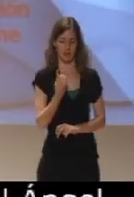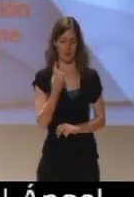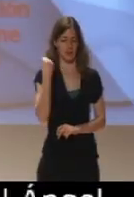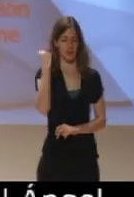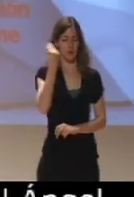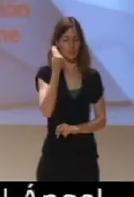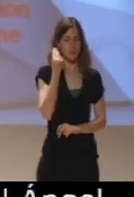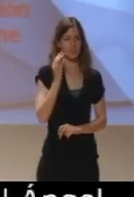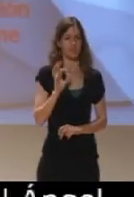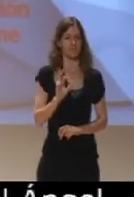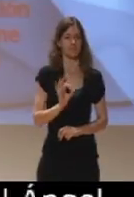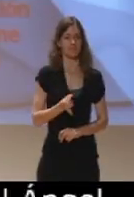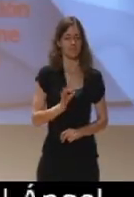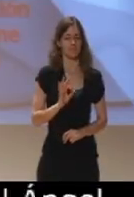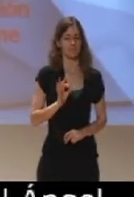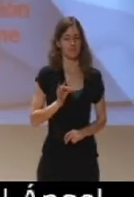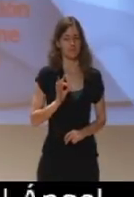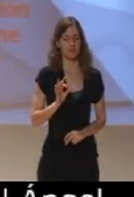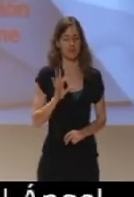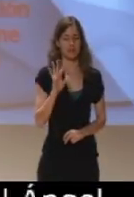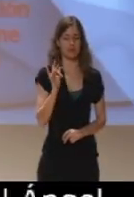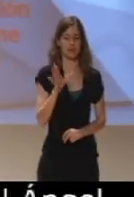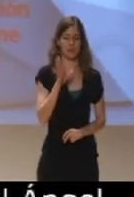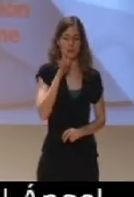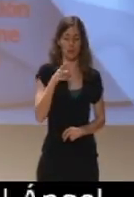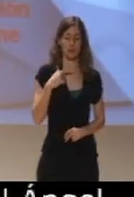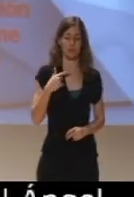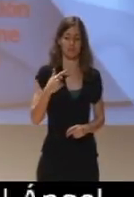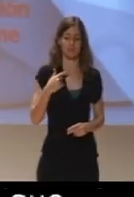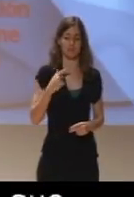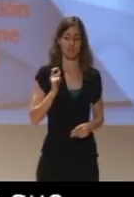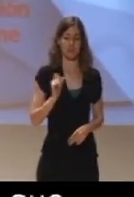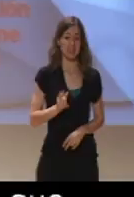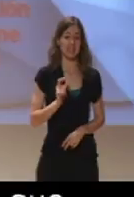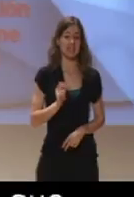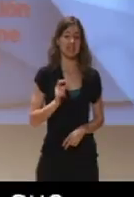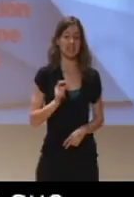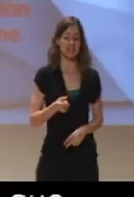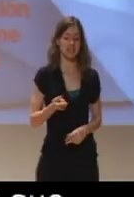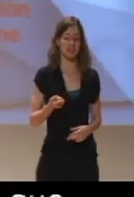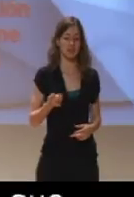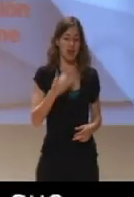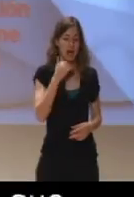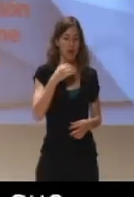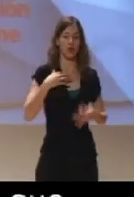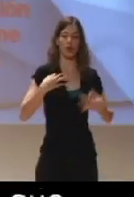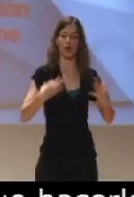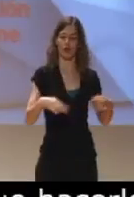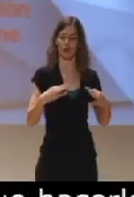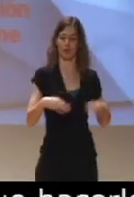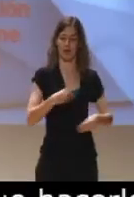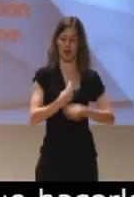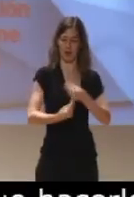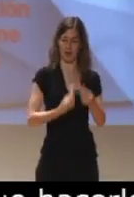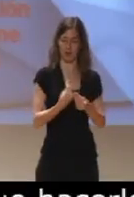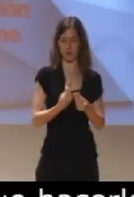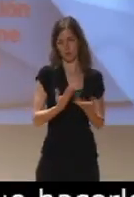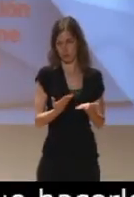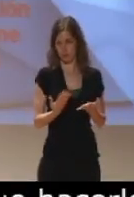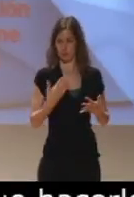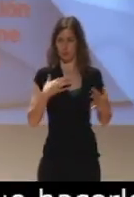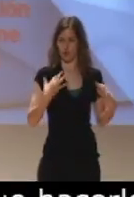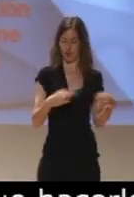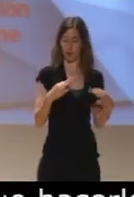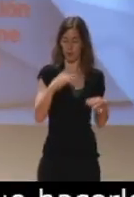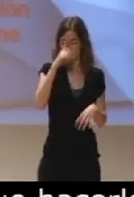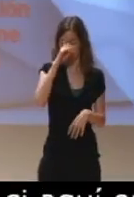I think it is true, what Miguel Angel was saying a minute ago, I think it is true that